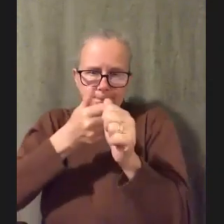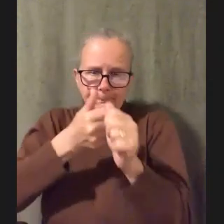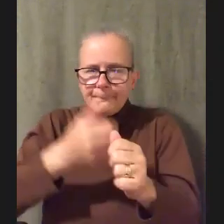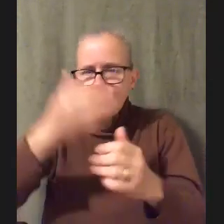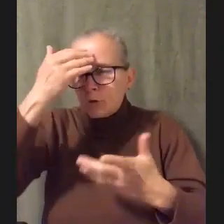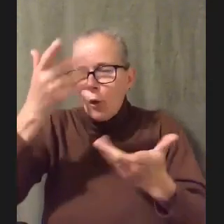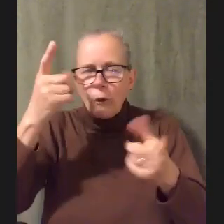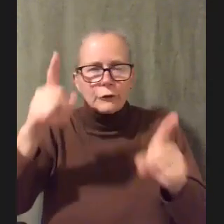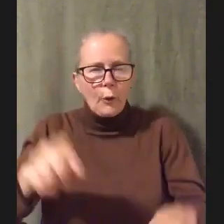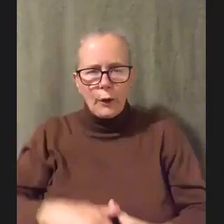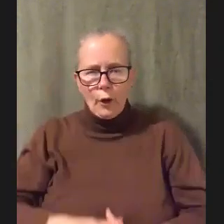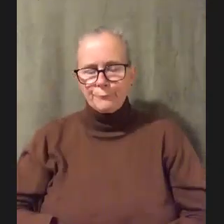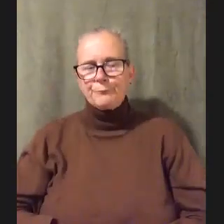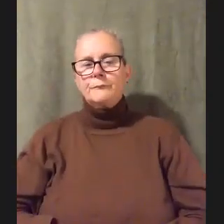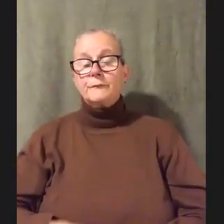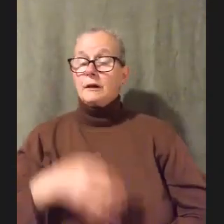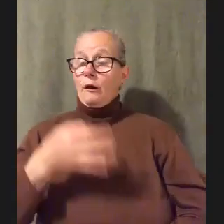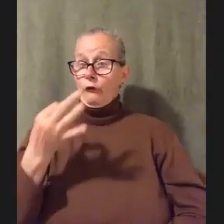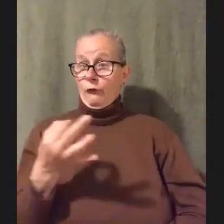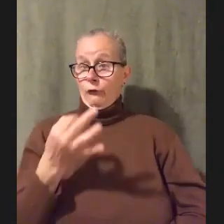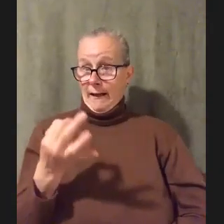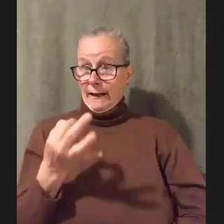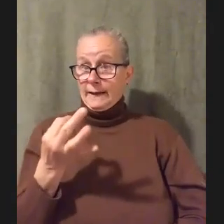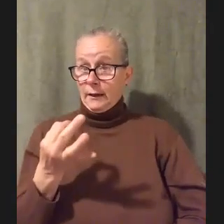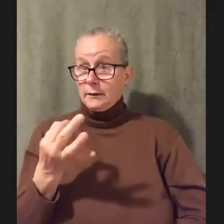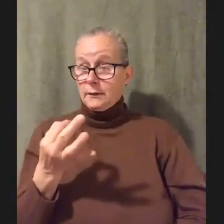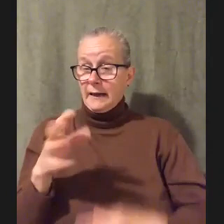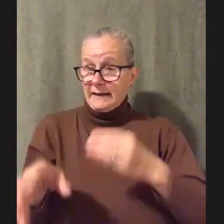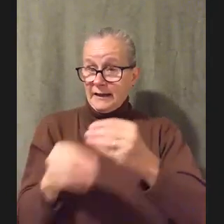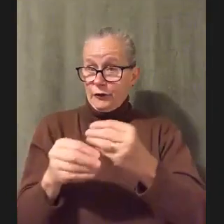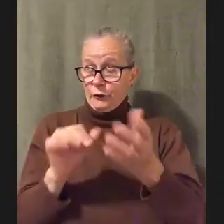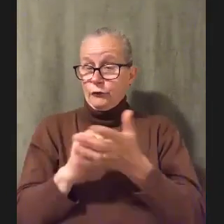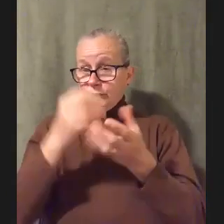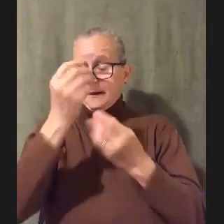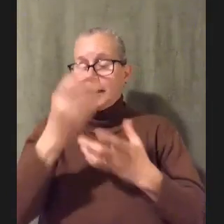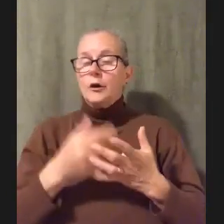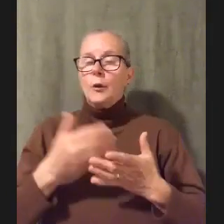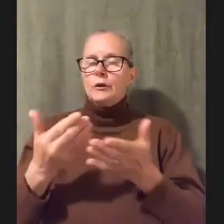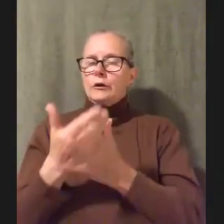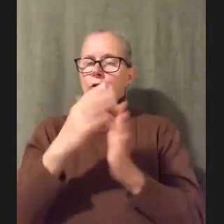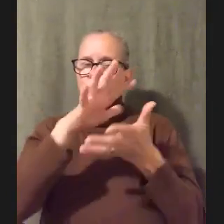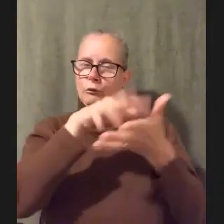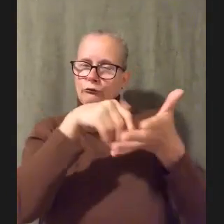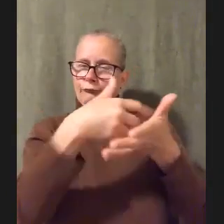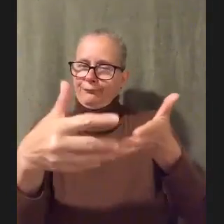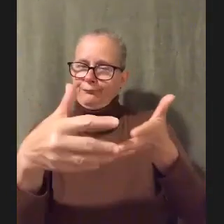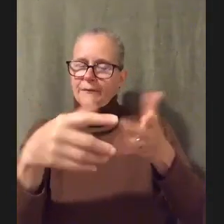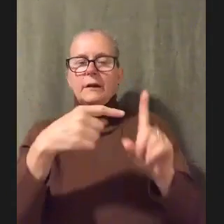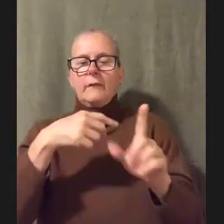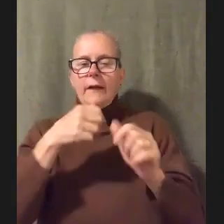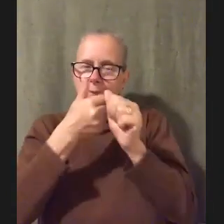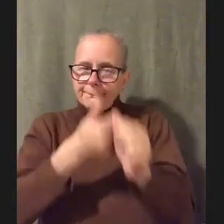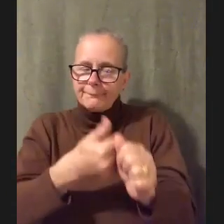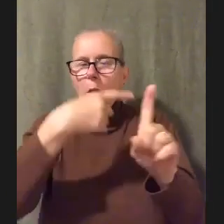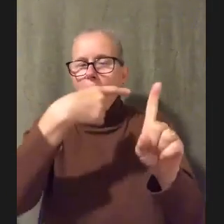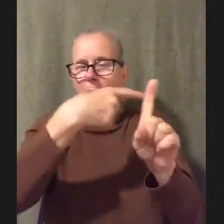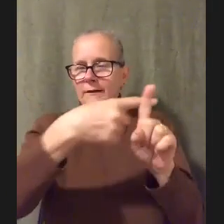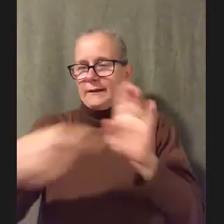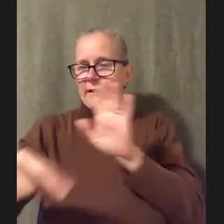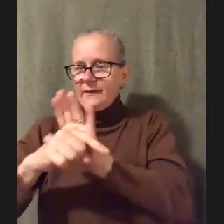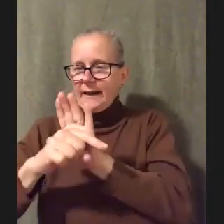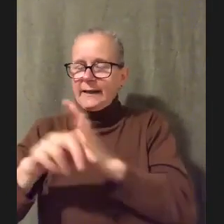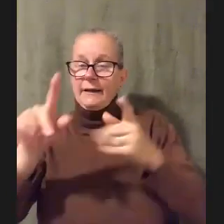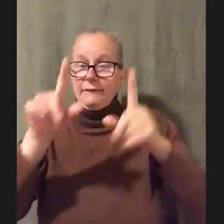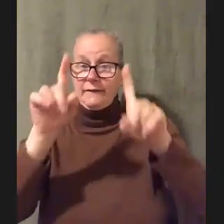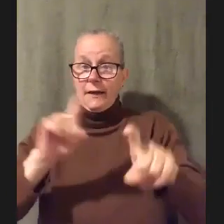on. Friday's addition to the data was a new chart that tracks positive and negative test results, as